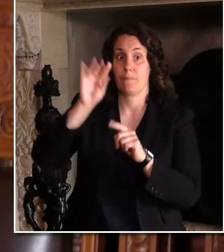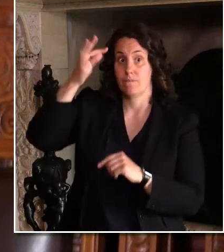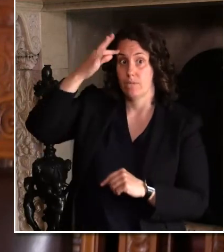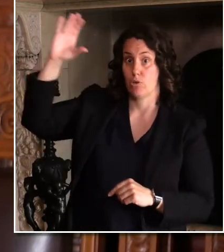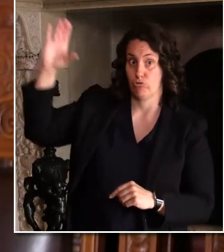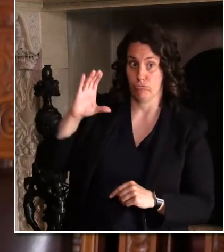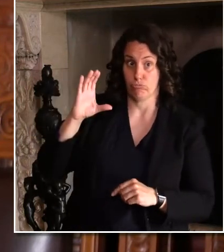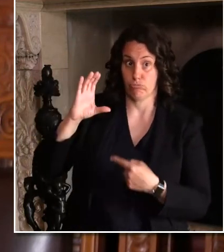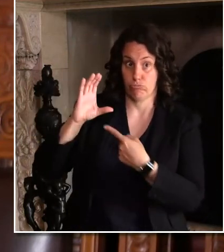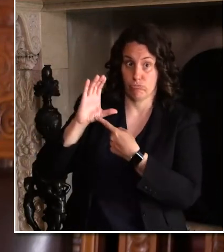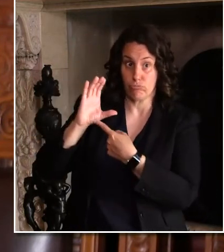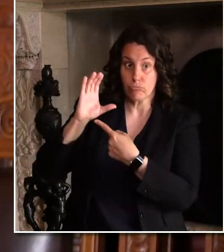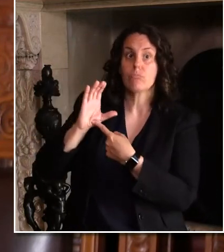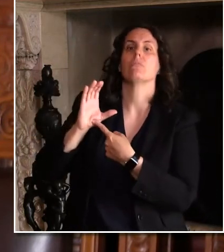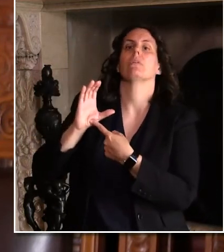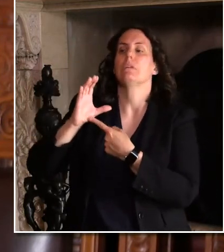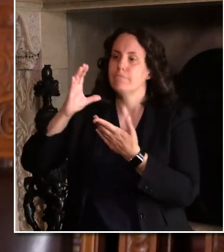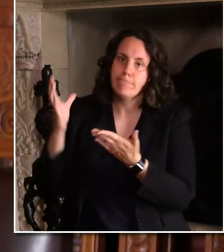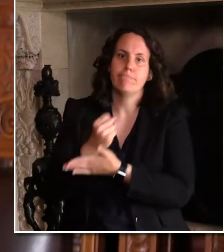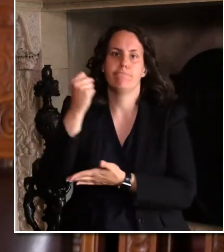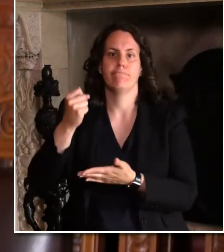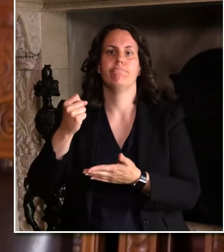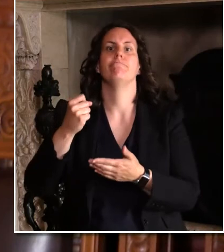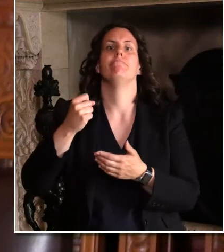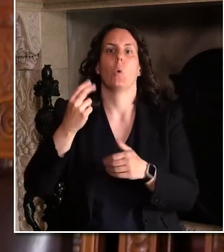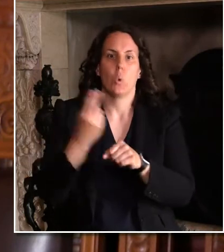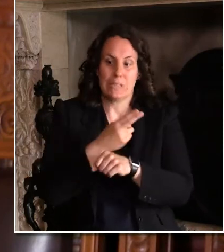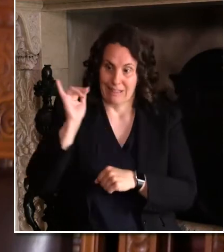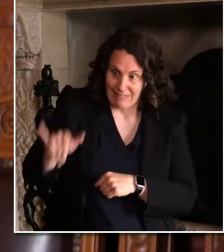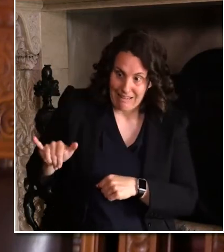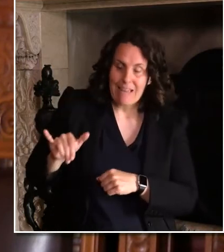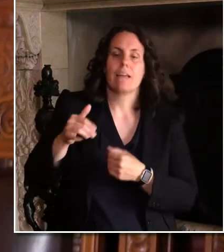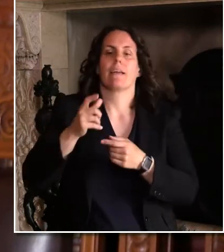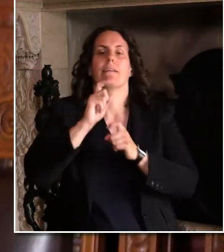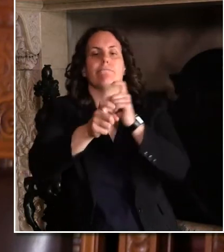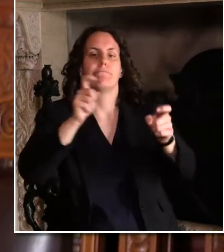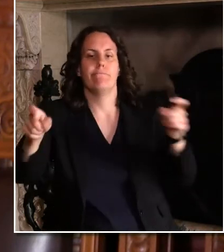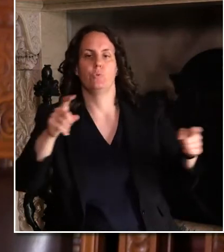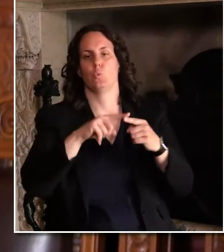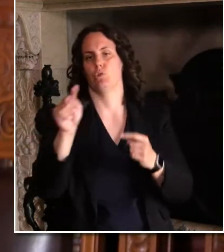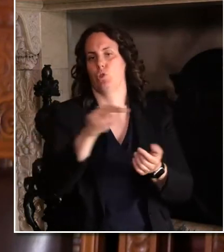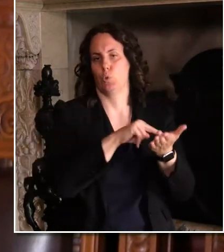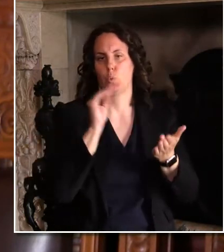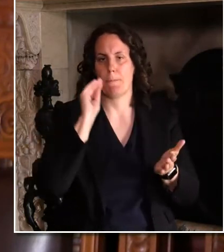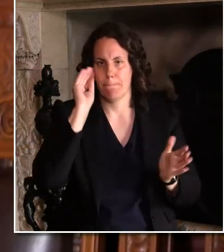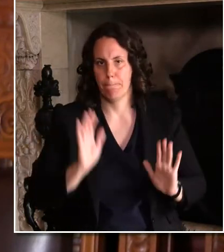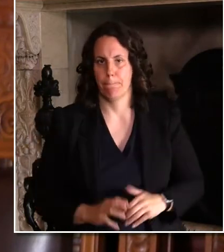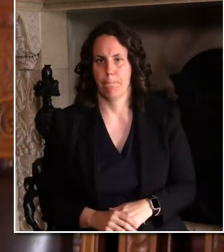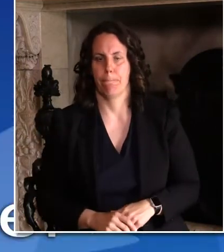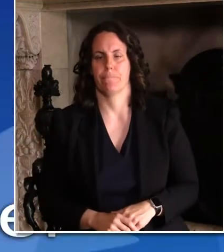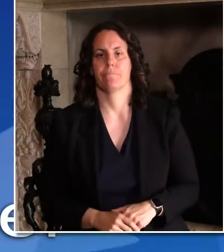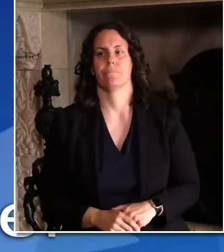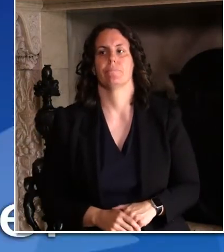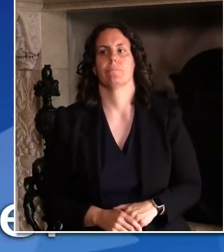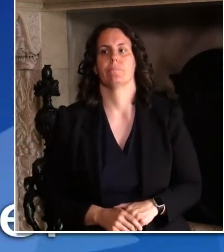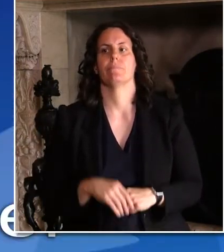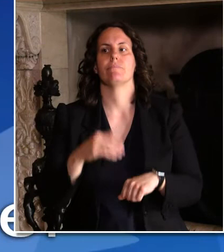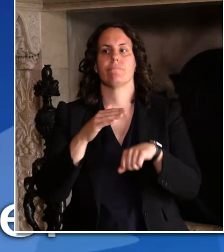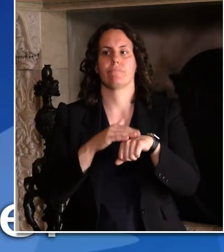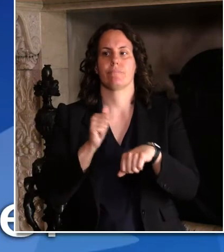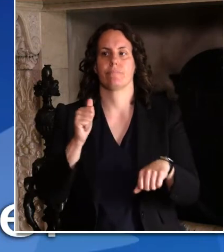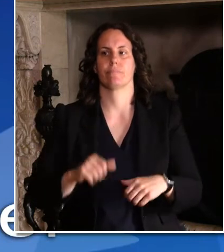the legislature getting to work and passing a bill allocating funding to long-term care providers. Thank you, Jessica. Now to Jeremy